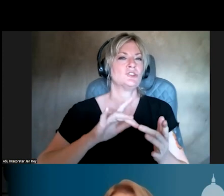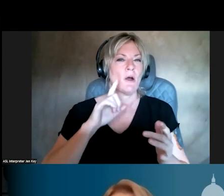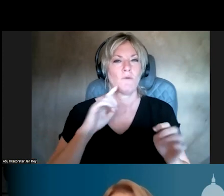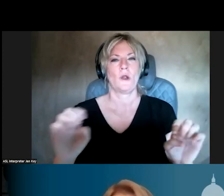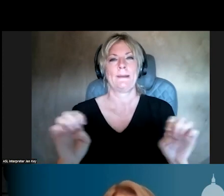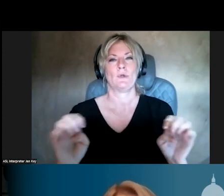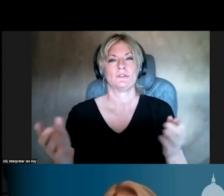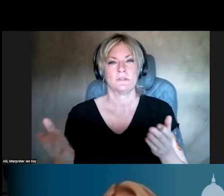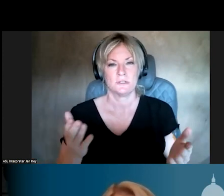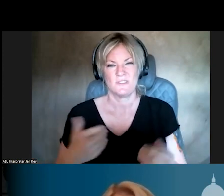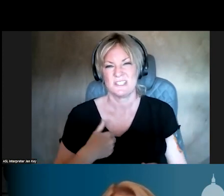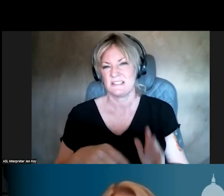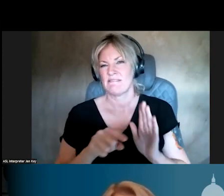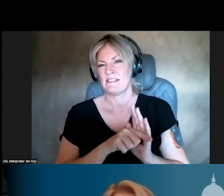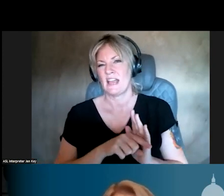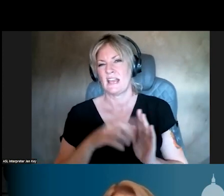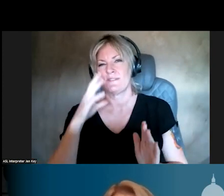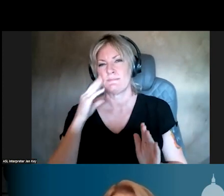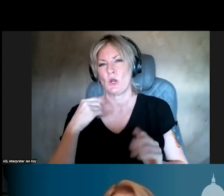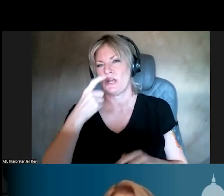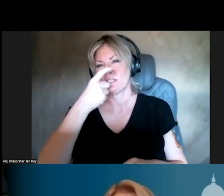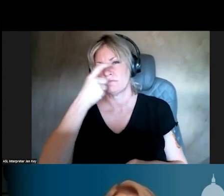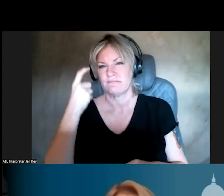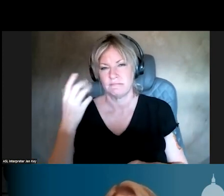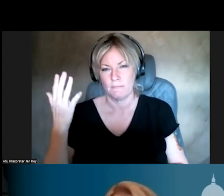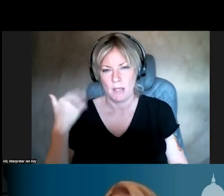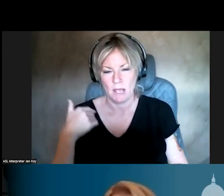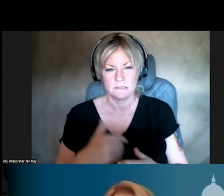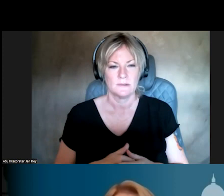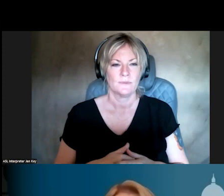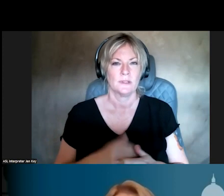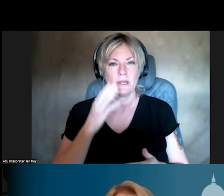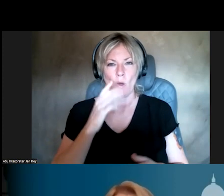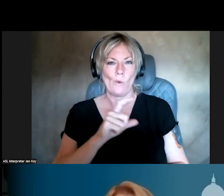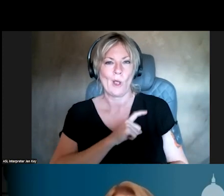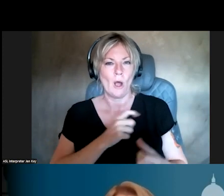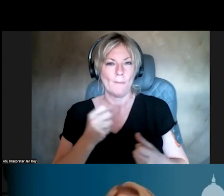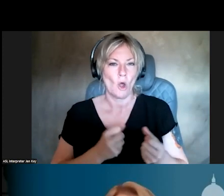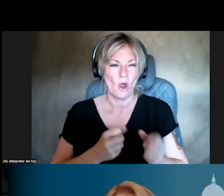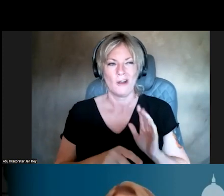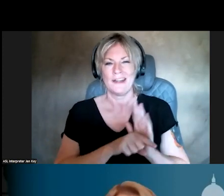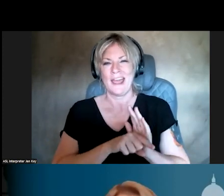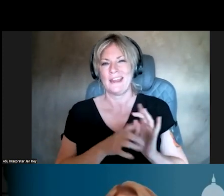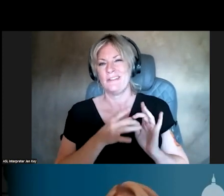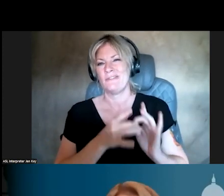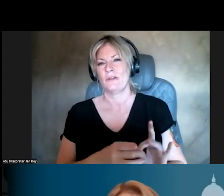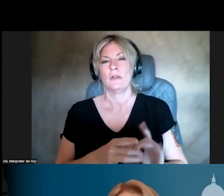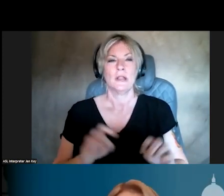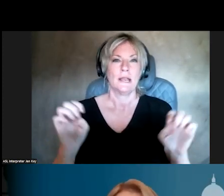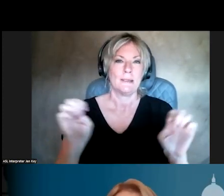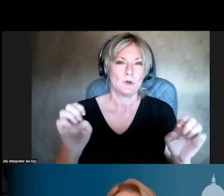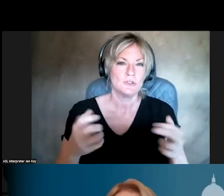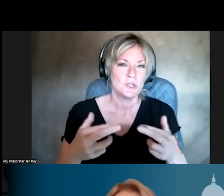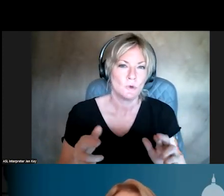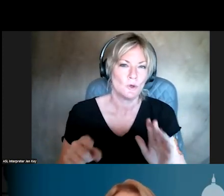services. They've had bad experiences in the back of a police car, you know, being in an emergency department.